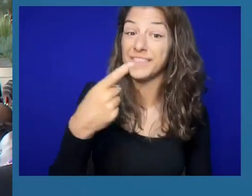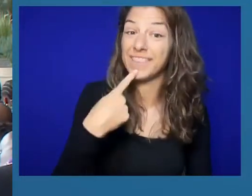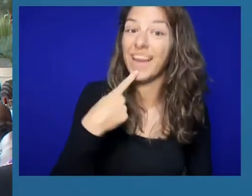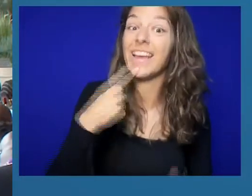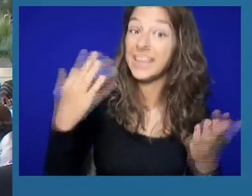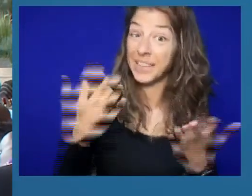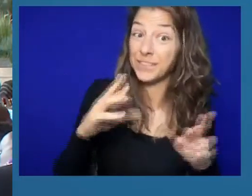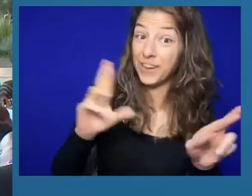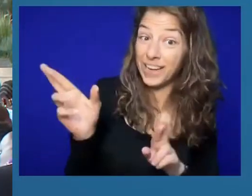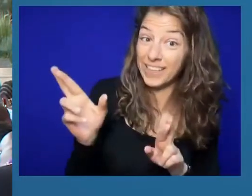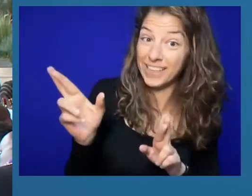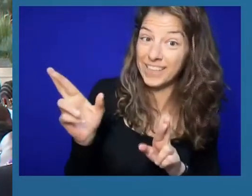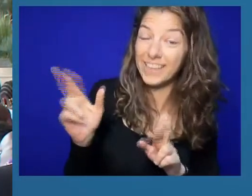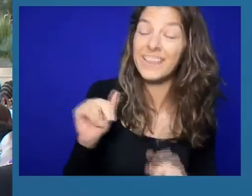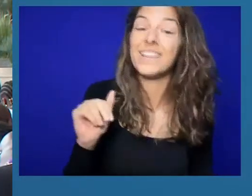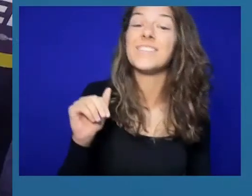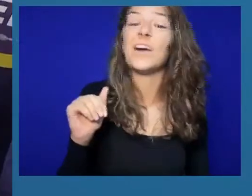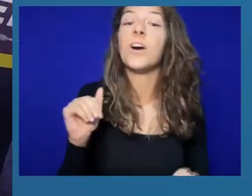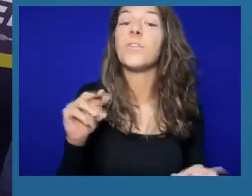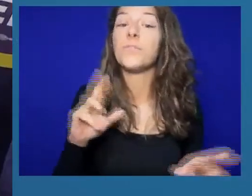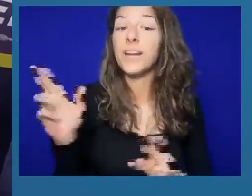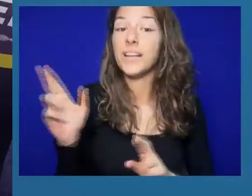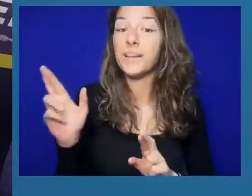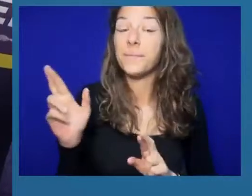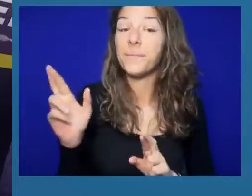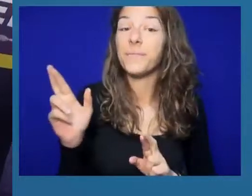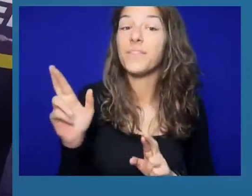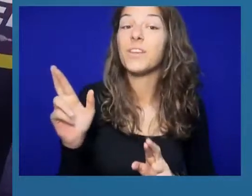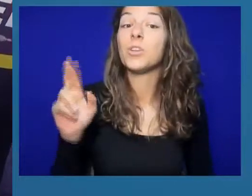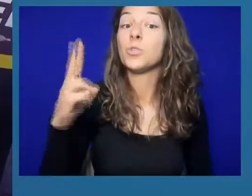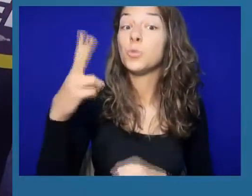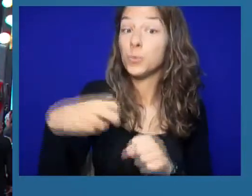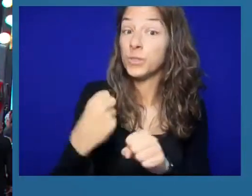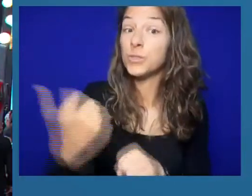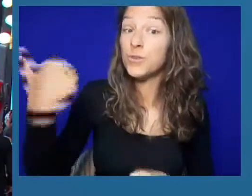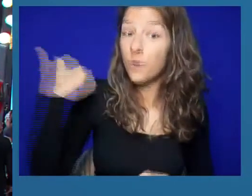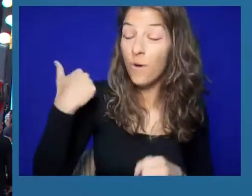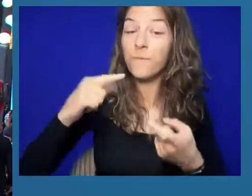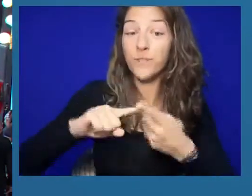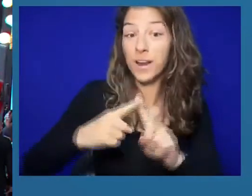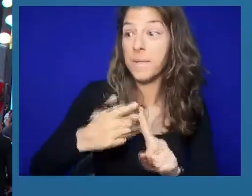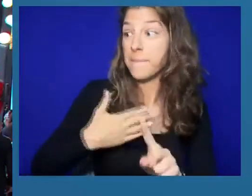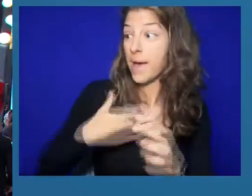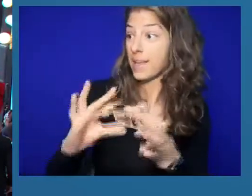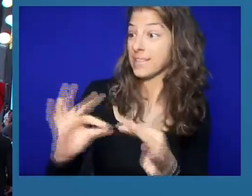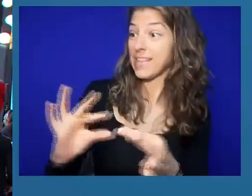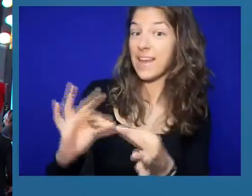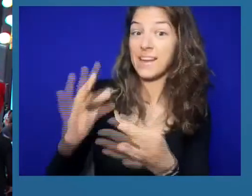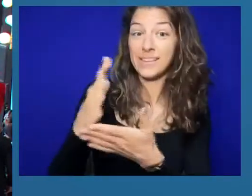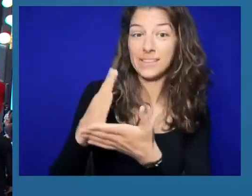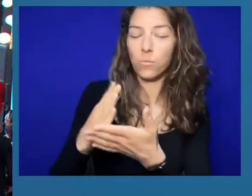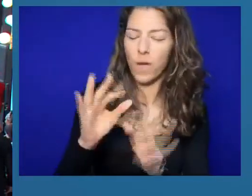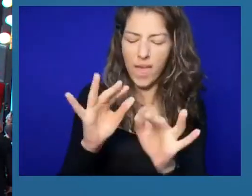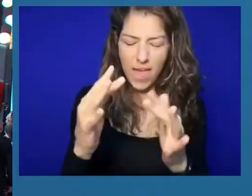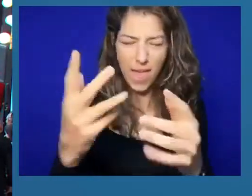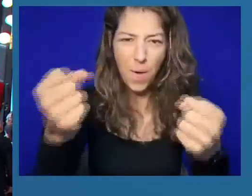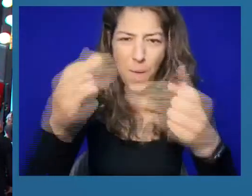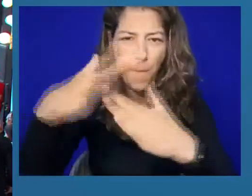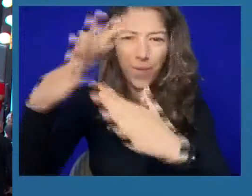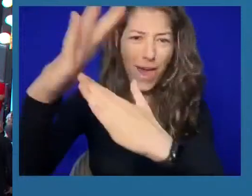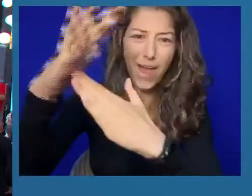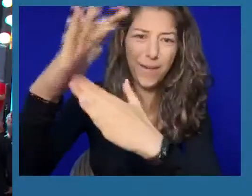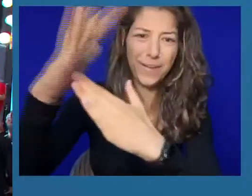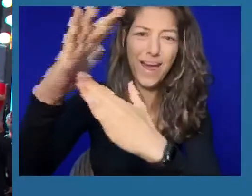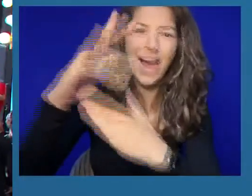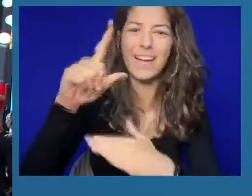ready? So here we go, don't lie, right? 2 years ago, a friend of mine said some MC, wait. I need